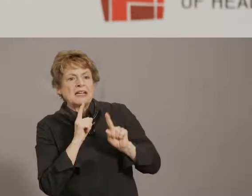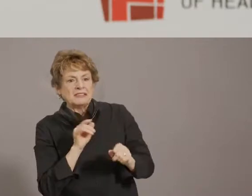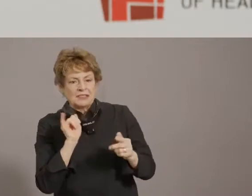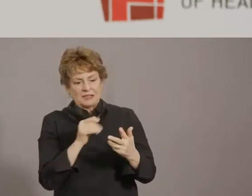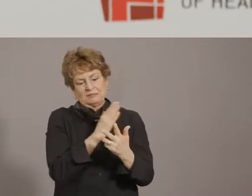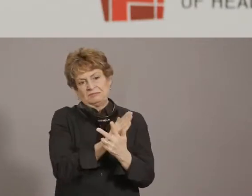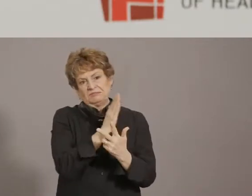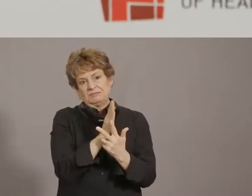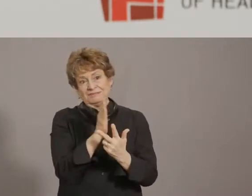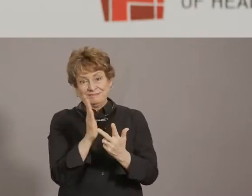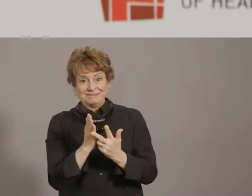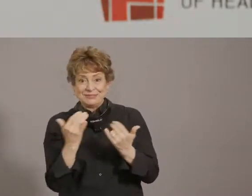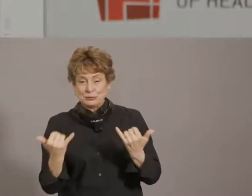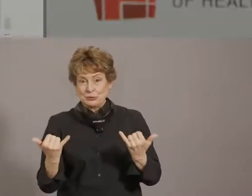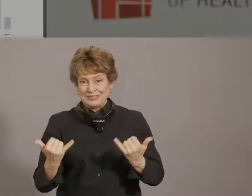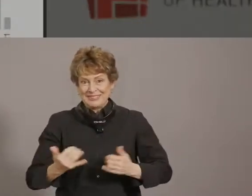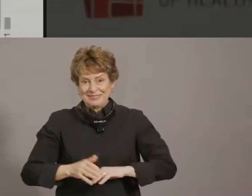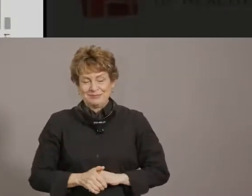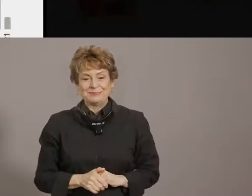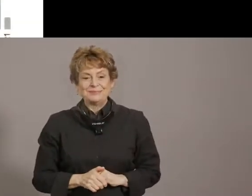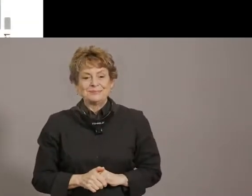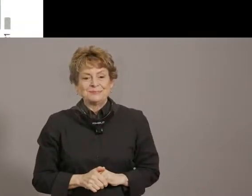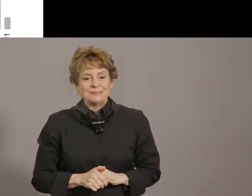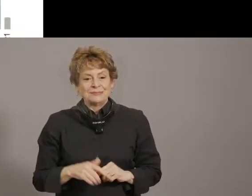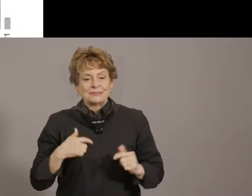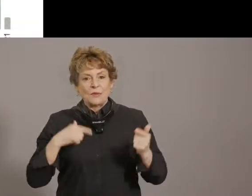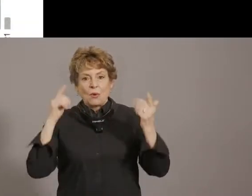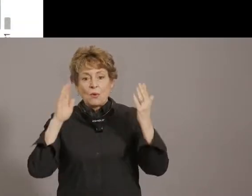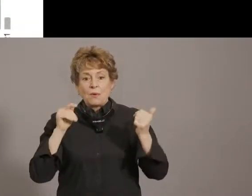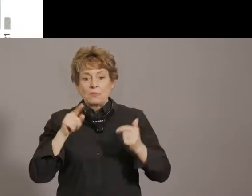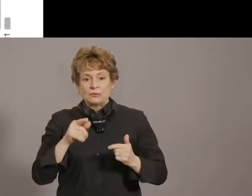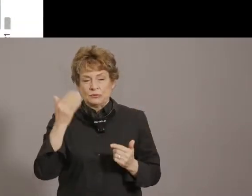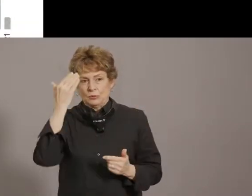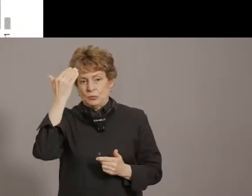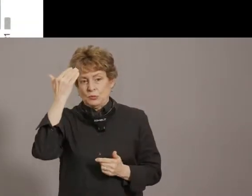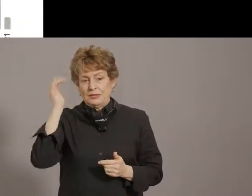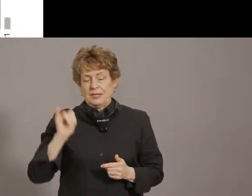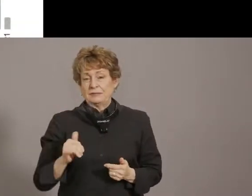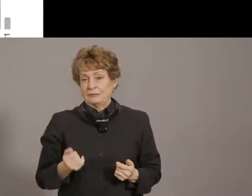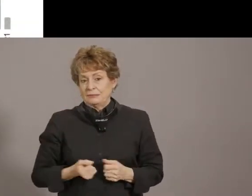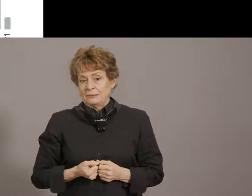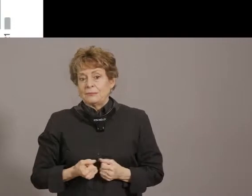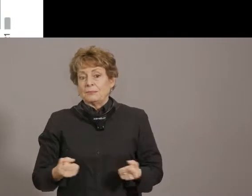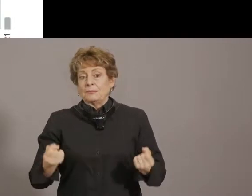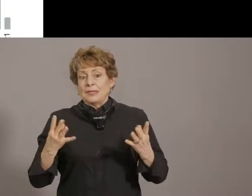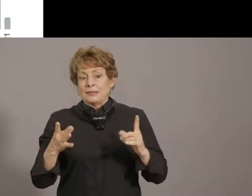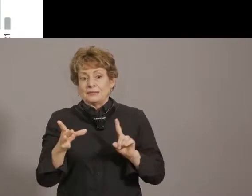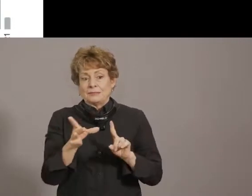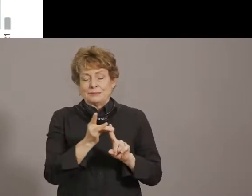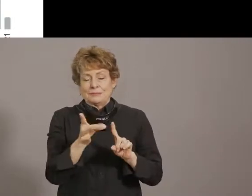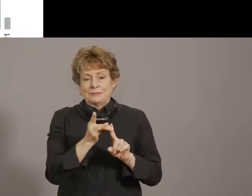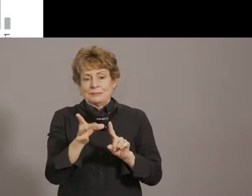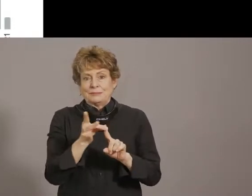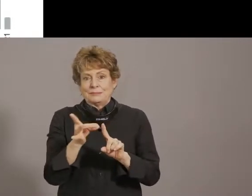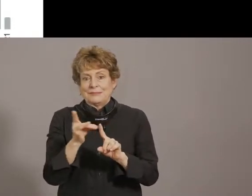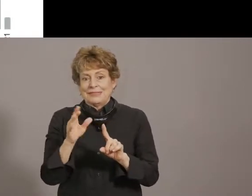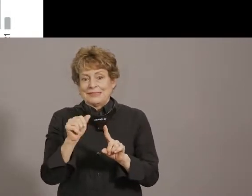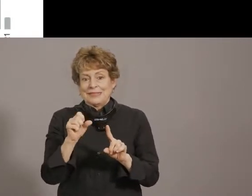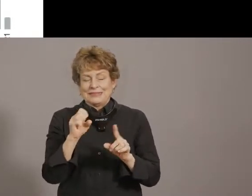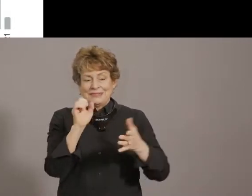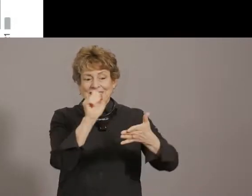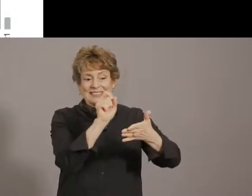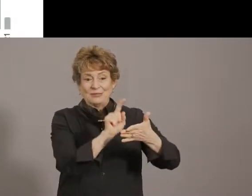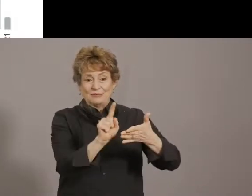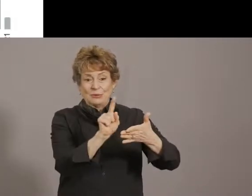So hopefully you're all familiar with this. Is the number of cases by week with a 7-day moving